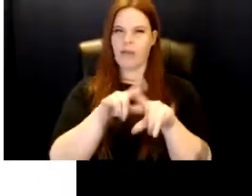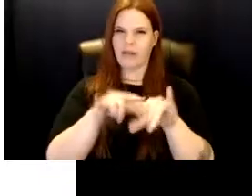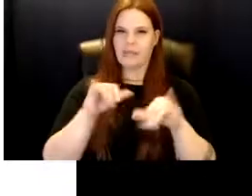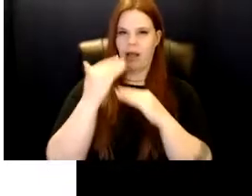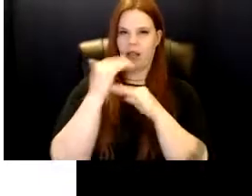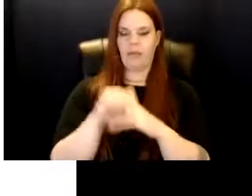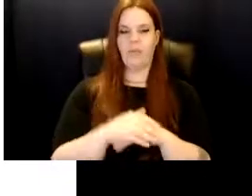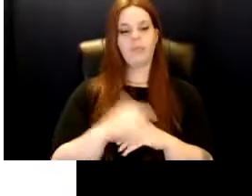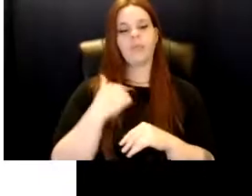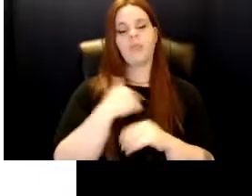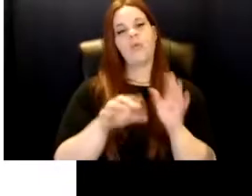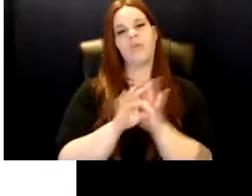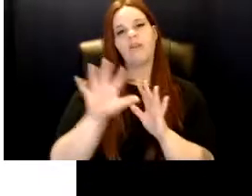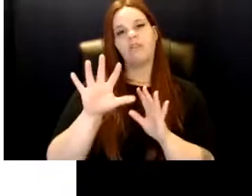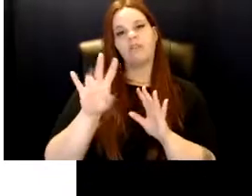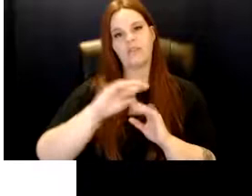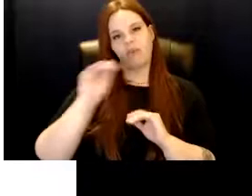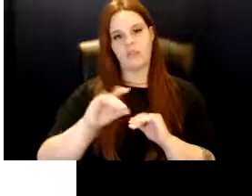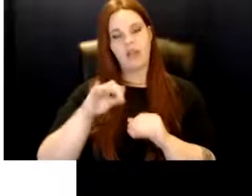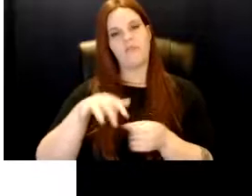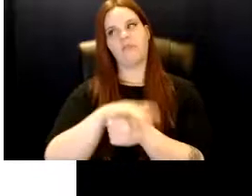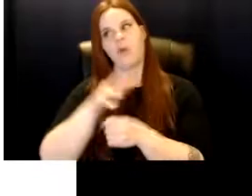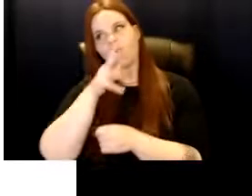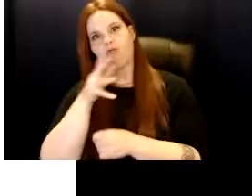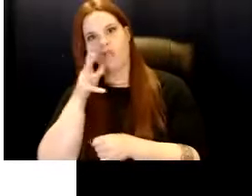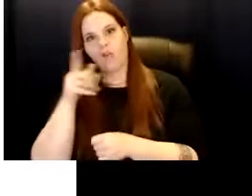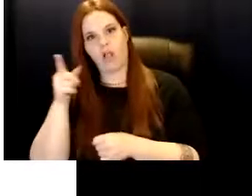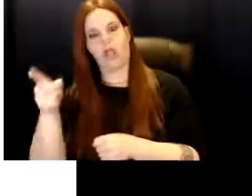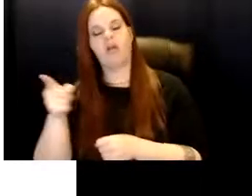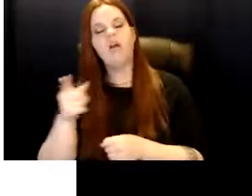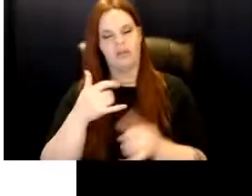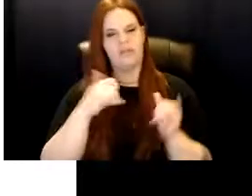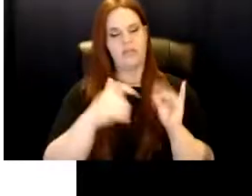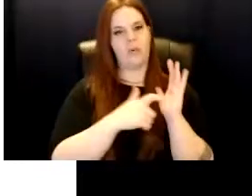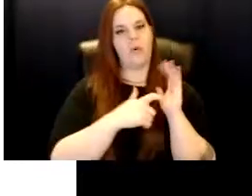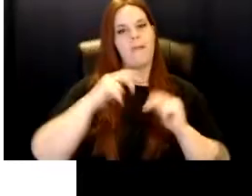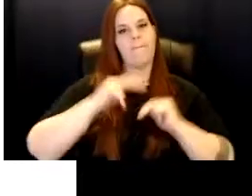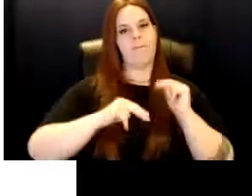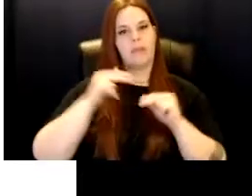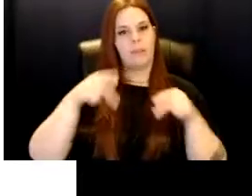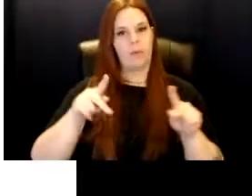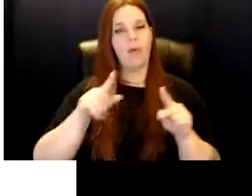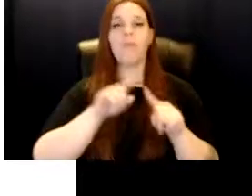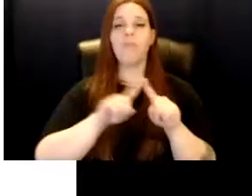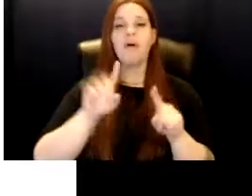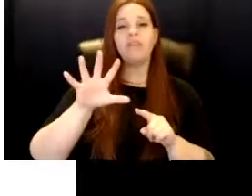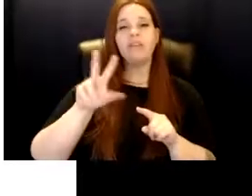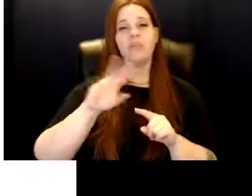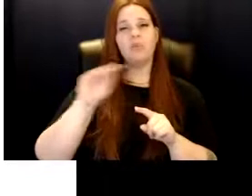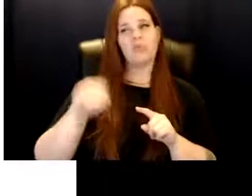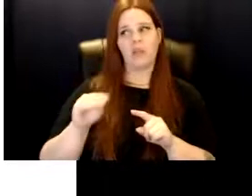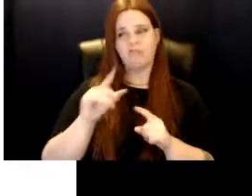that 57% of the jurisdictions, rural ones, still required building permits, but 52% of those didn't